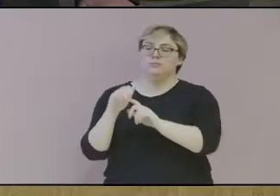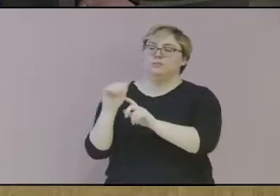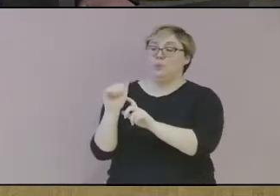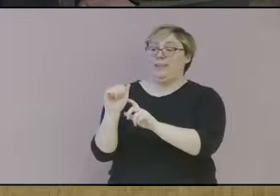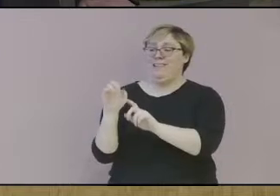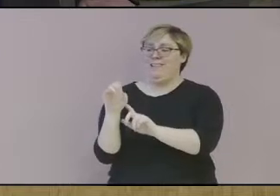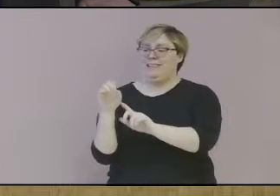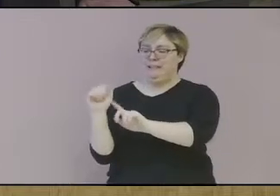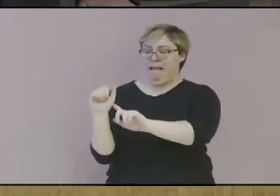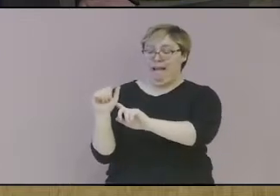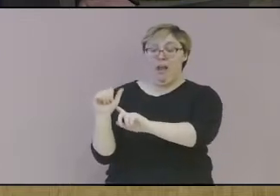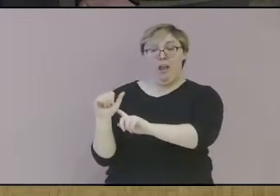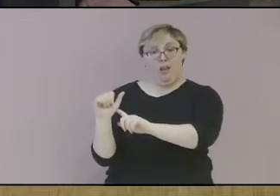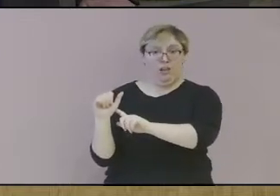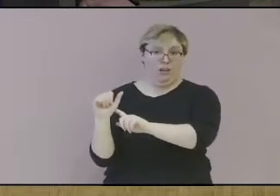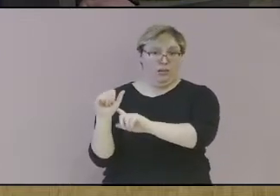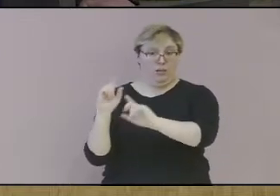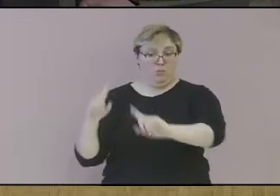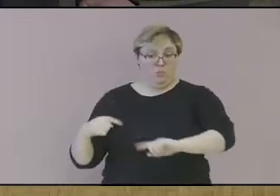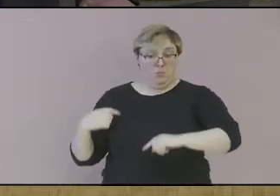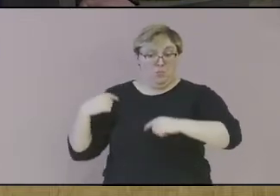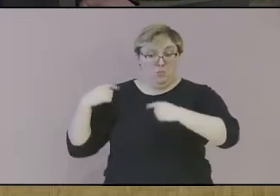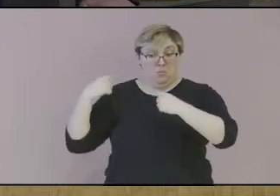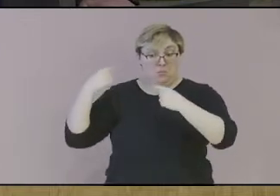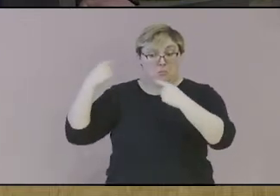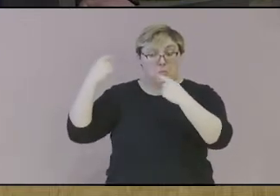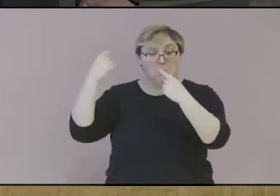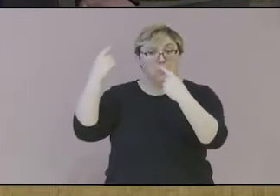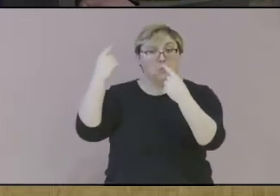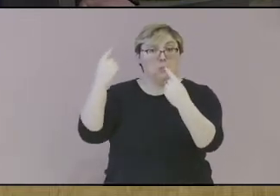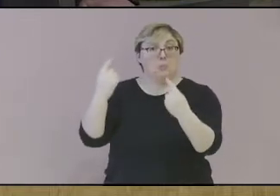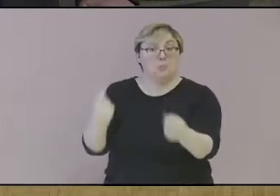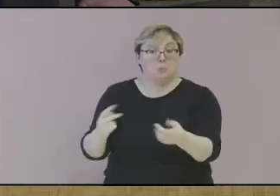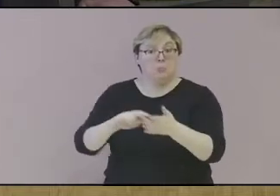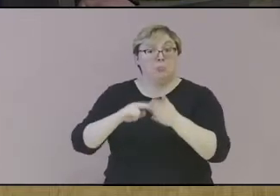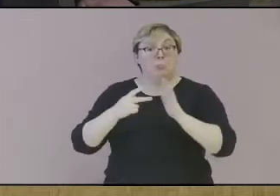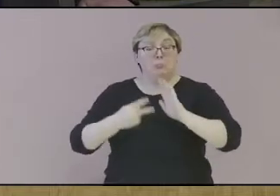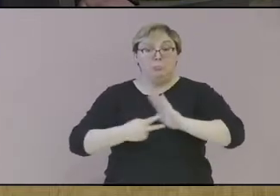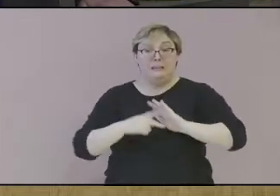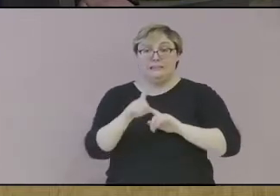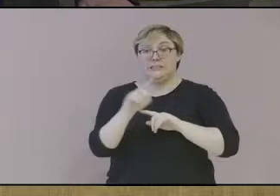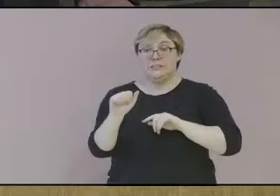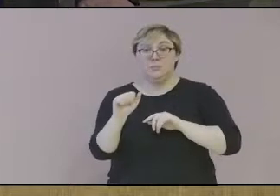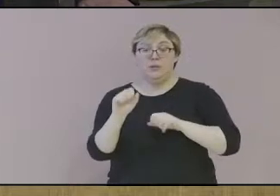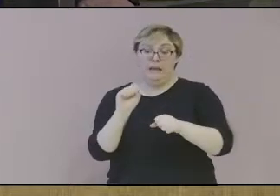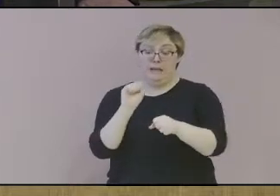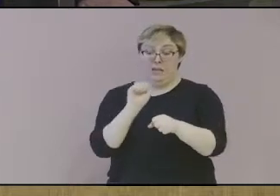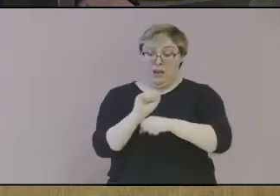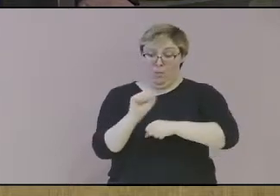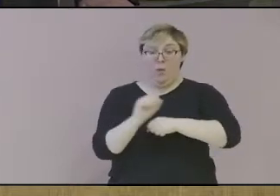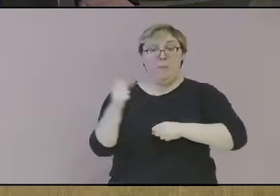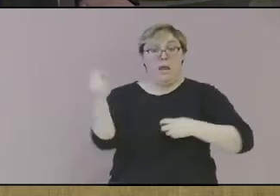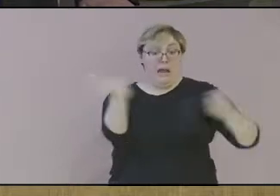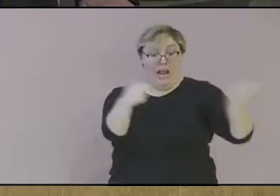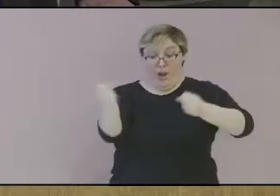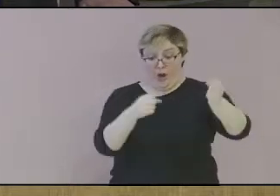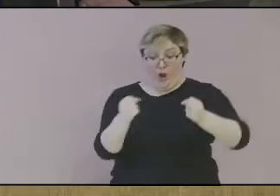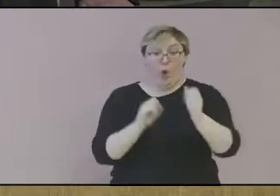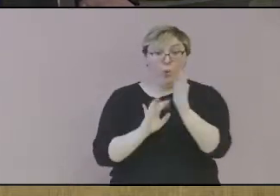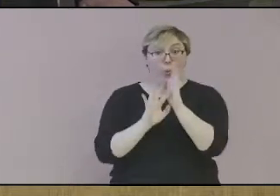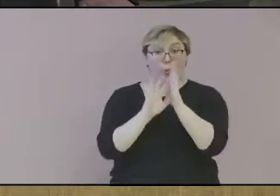in disabled people being employed in high numbers in the United States. So the idea that there's this